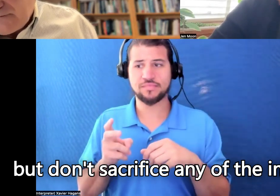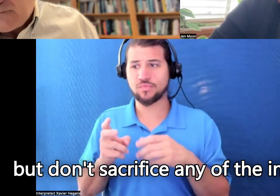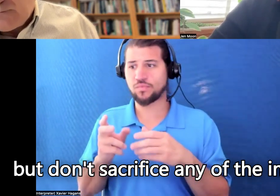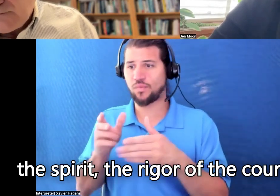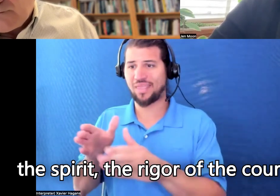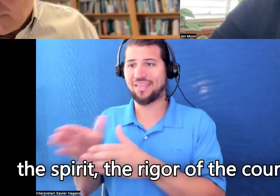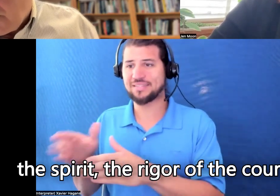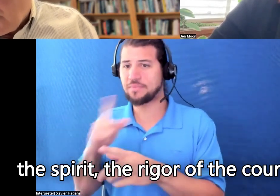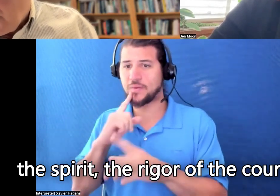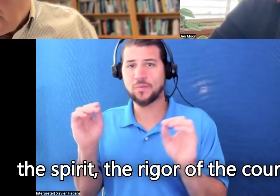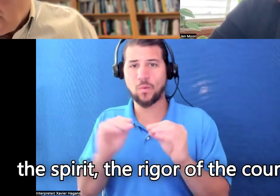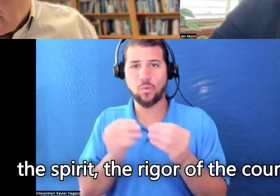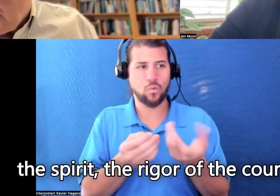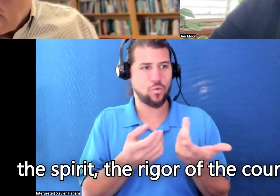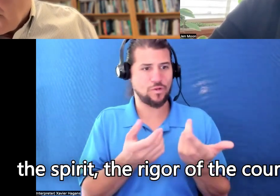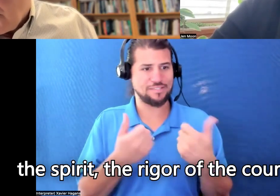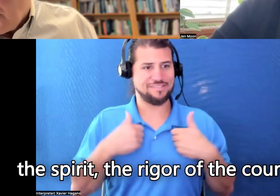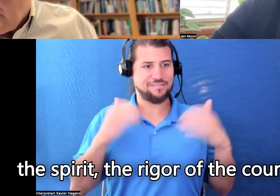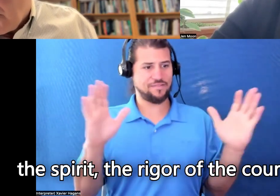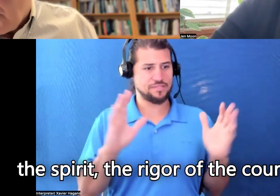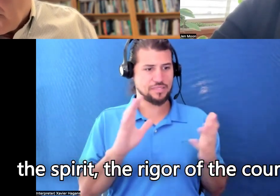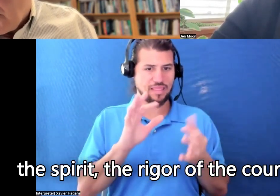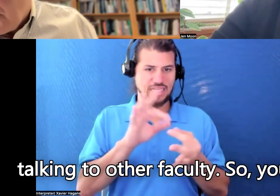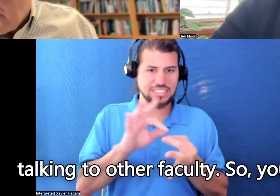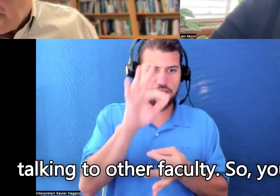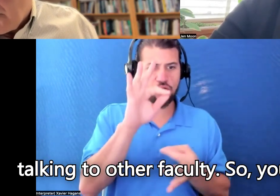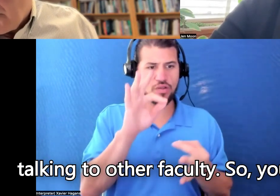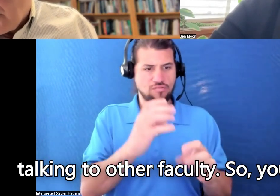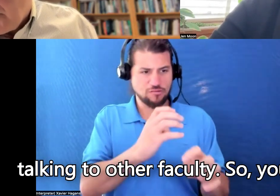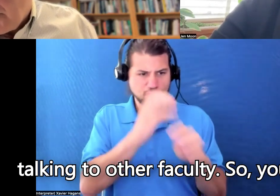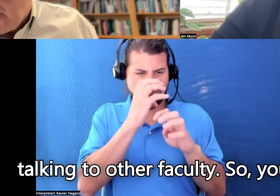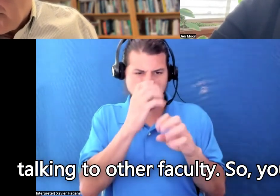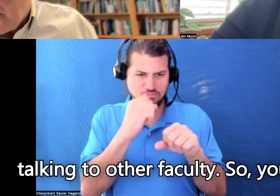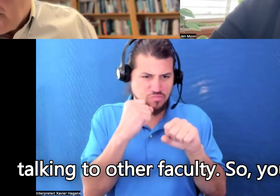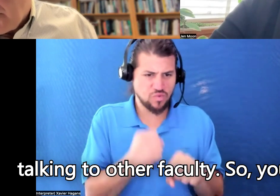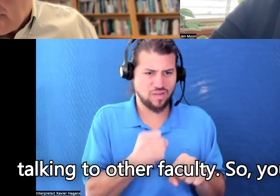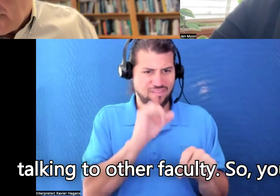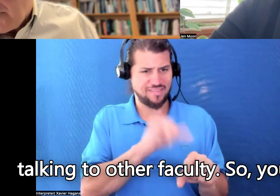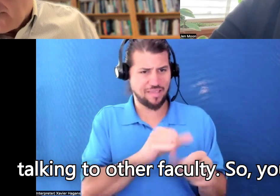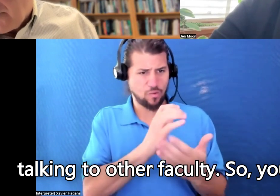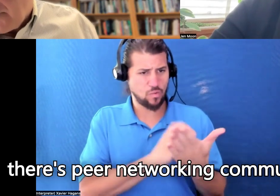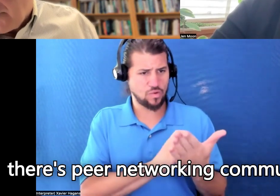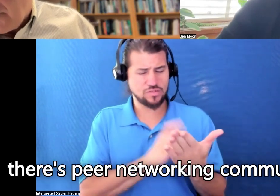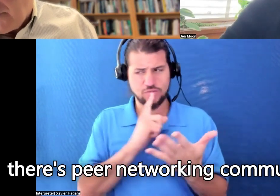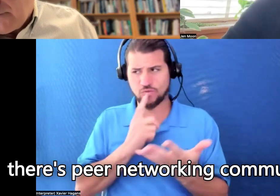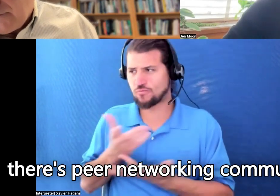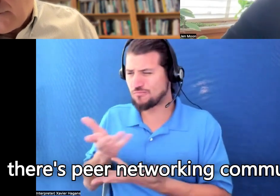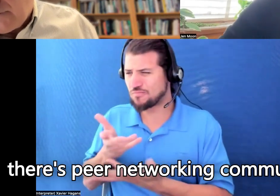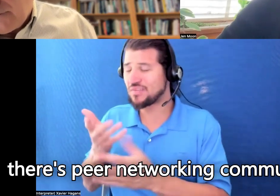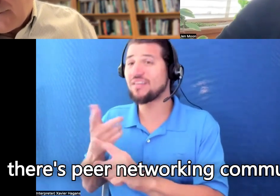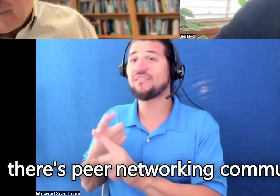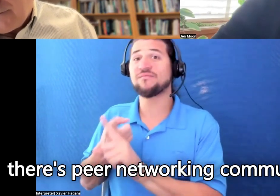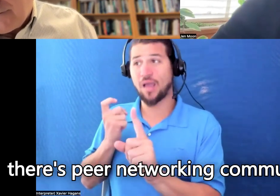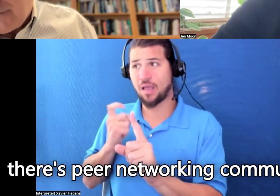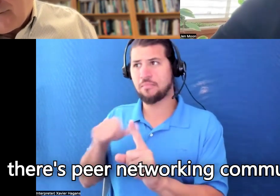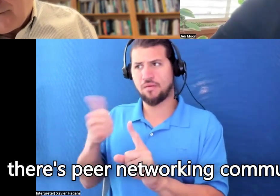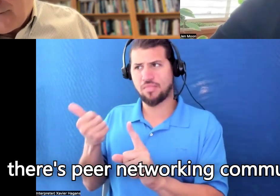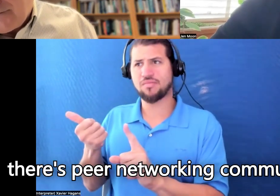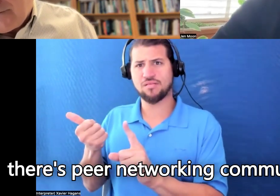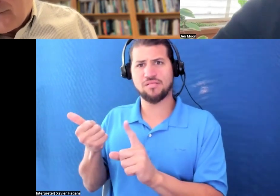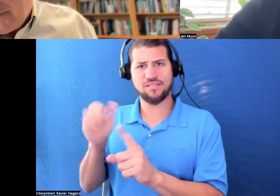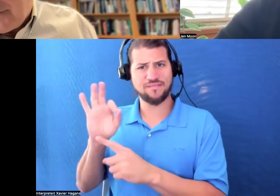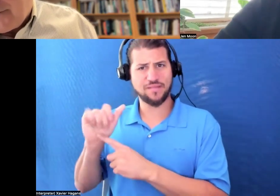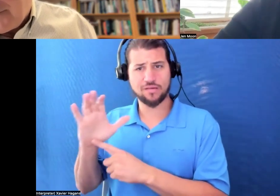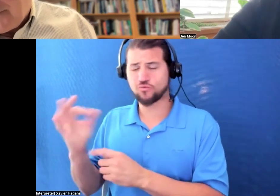of the intention, the spirit, the rigor of the course, from talking to other faculty. So, there's peer networking